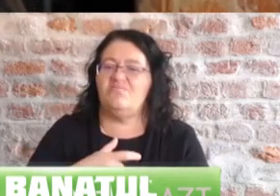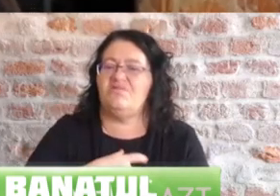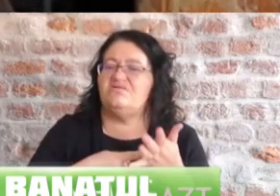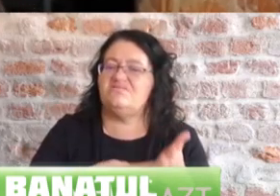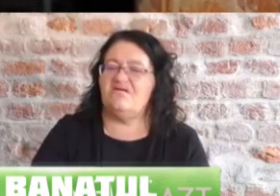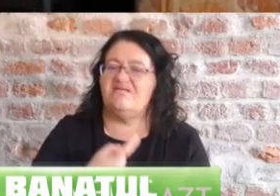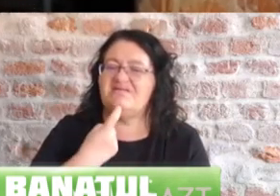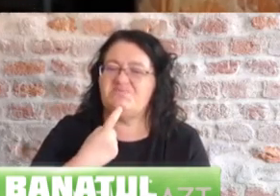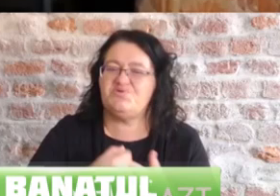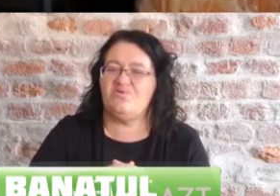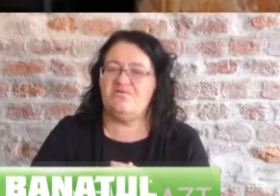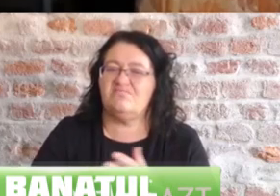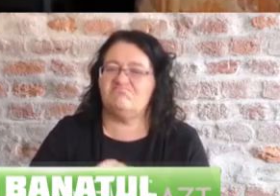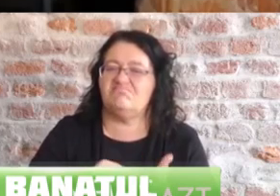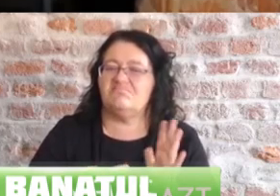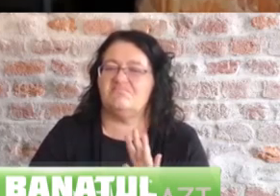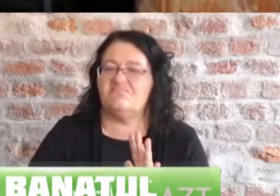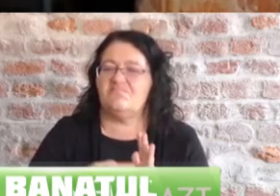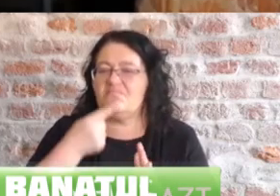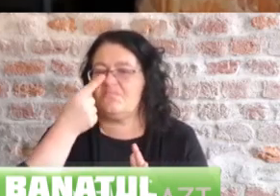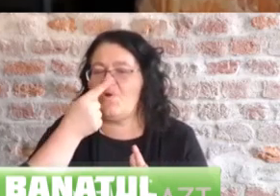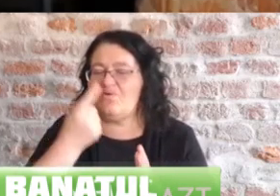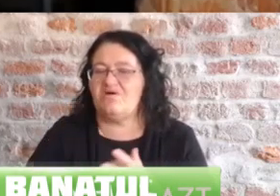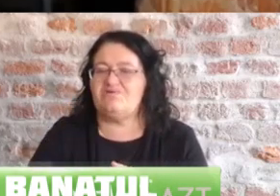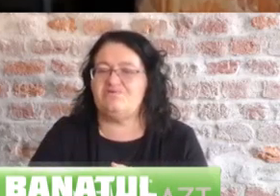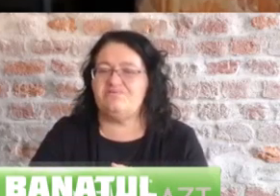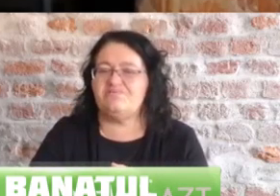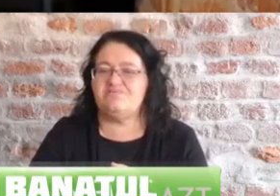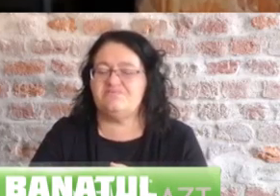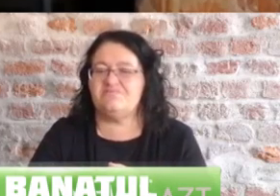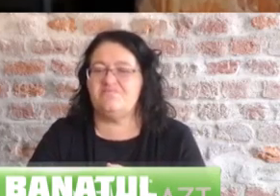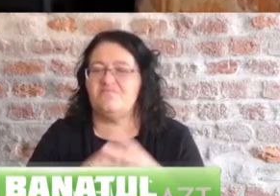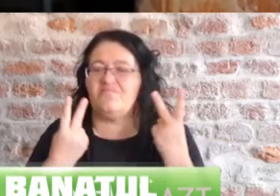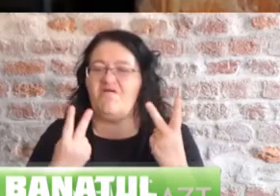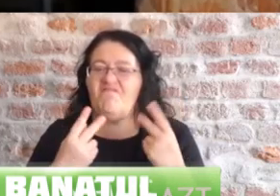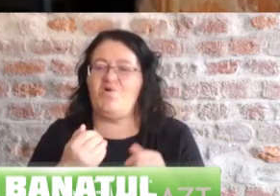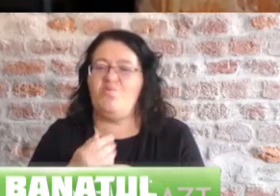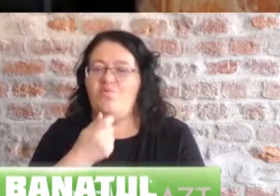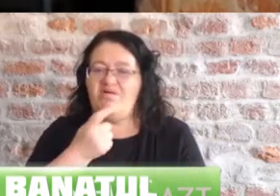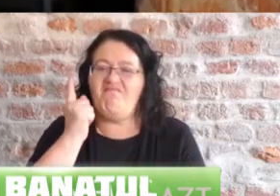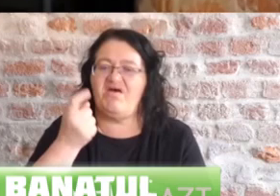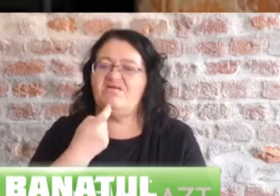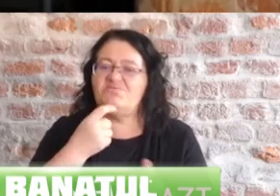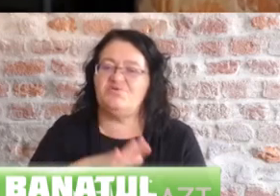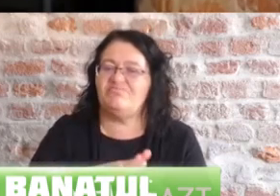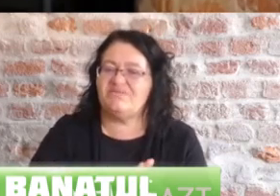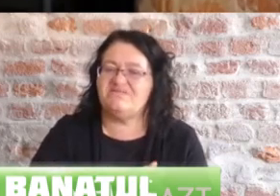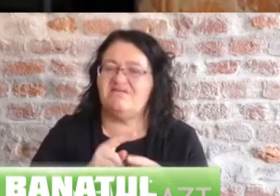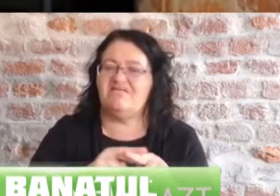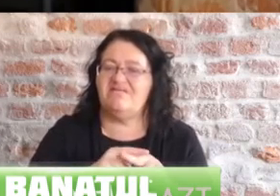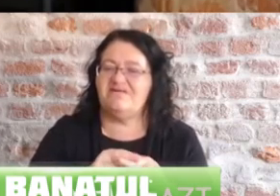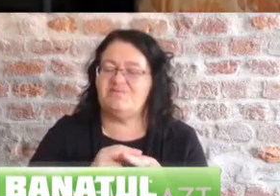an integral urban design that would show its value and offer a vision of the future in terms